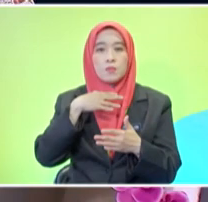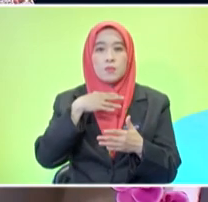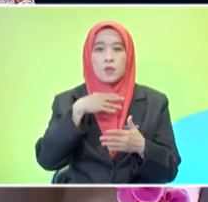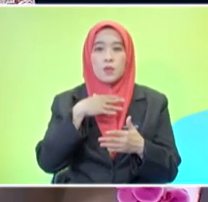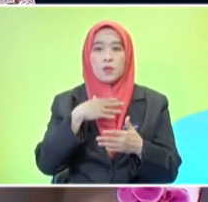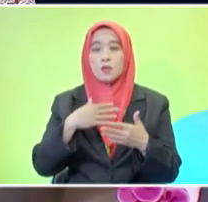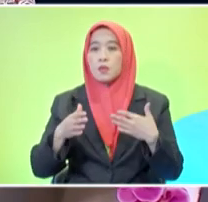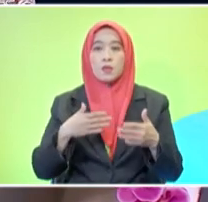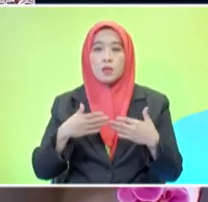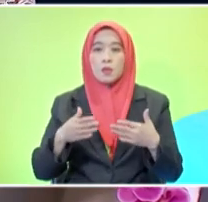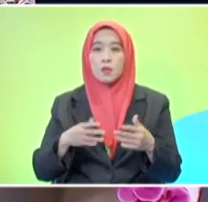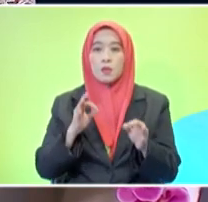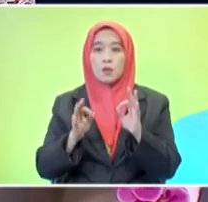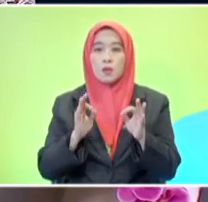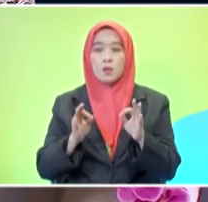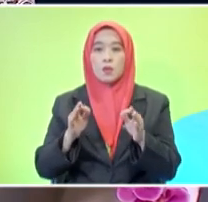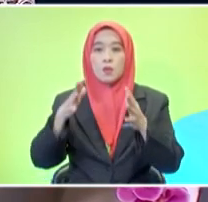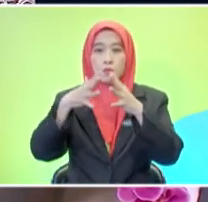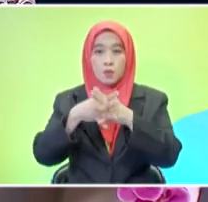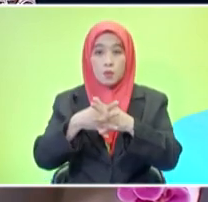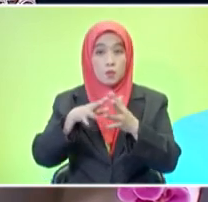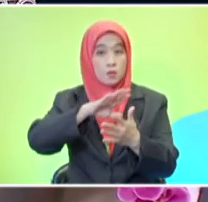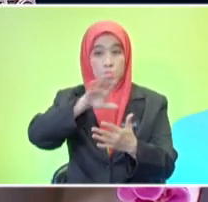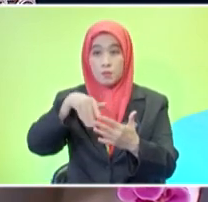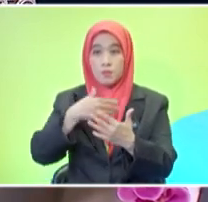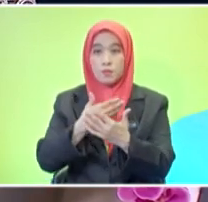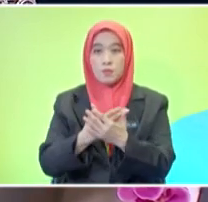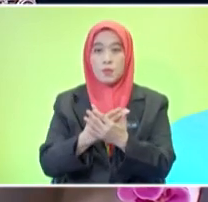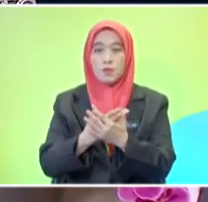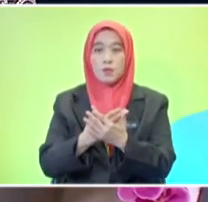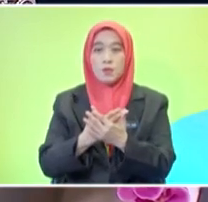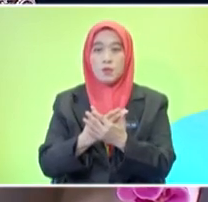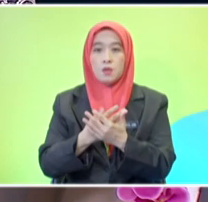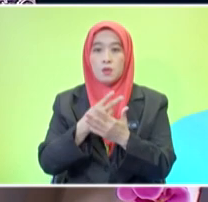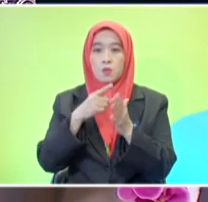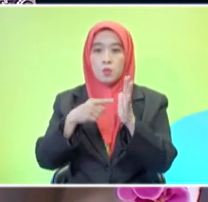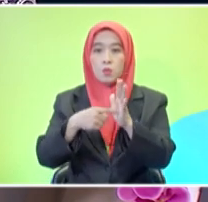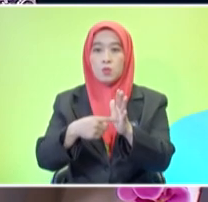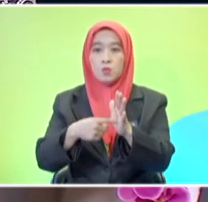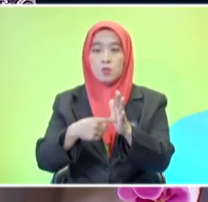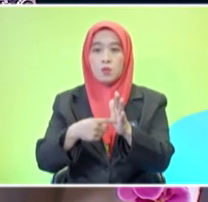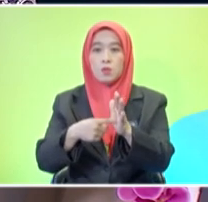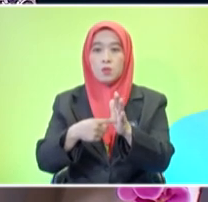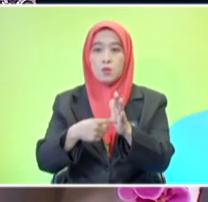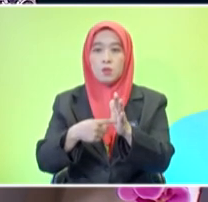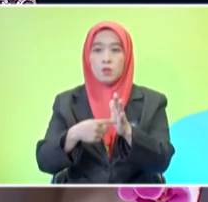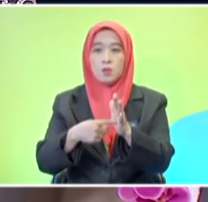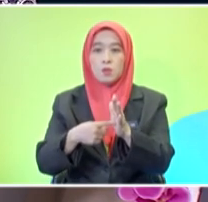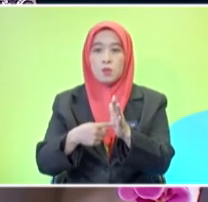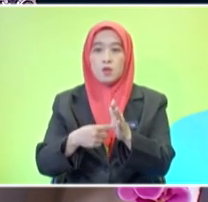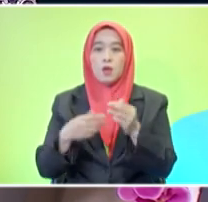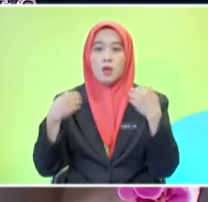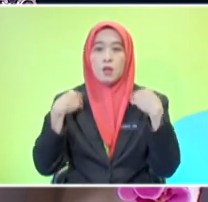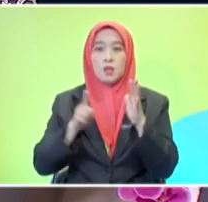mind. But if I put it all together like that, it is clearly shown that this is taller. Oh, it's taller.